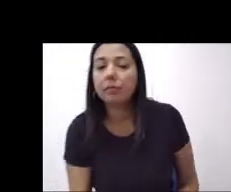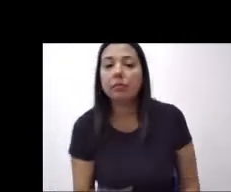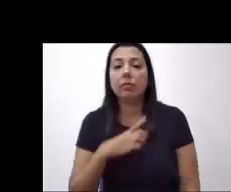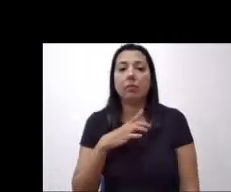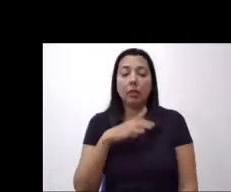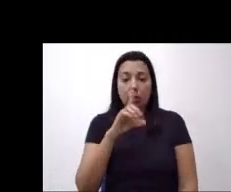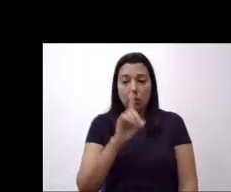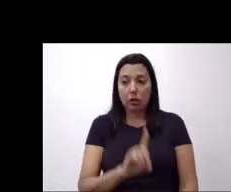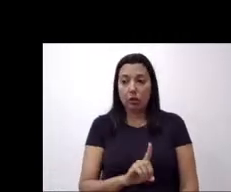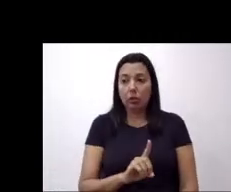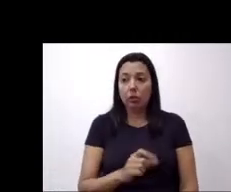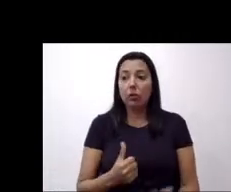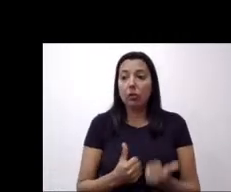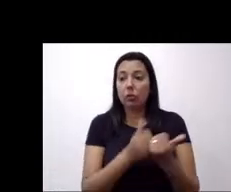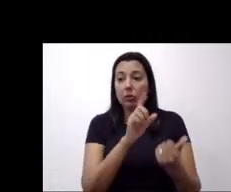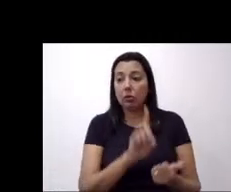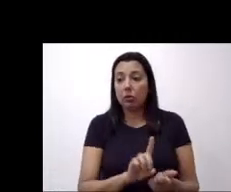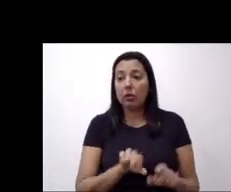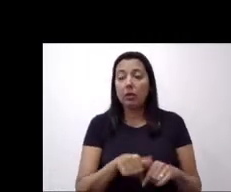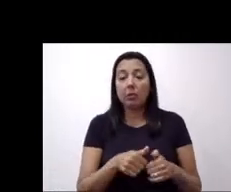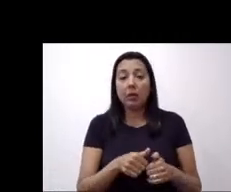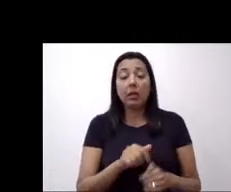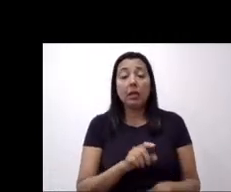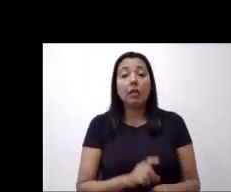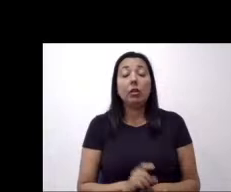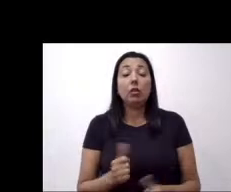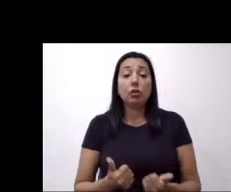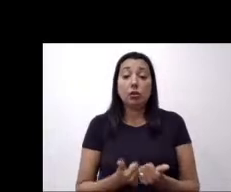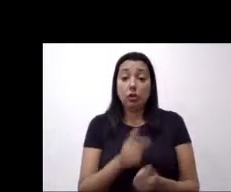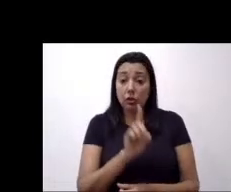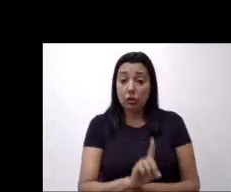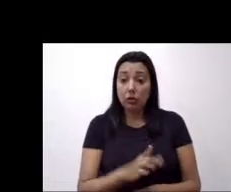director, the cabinet, and the minister. And